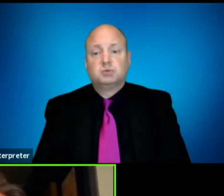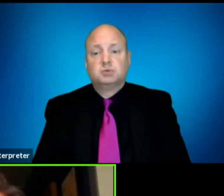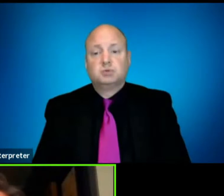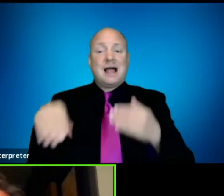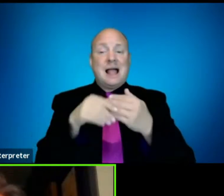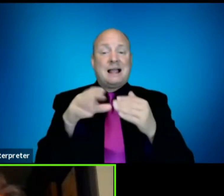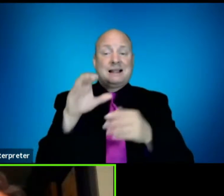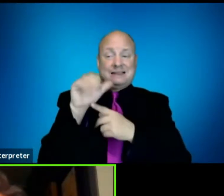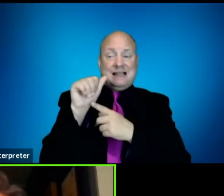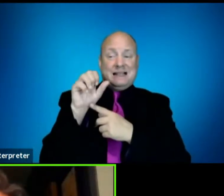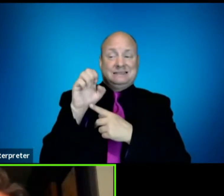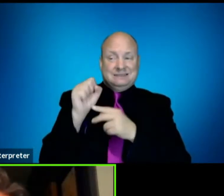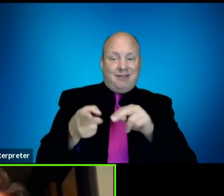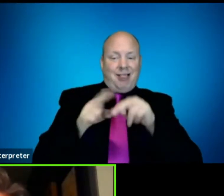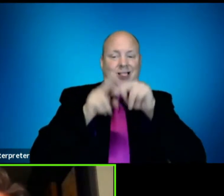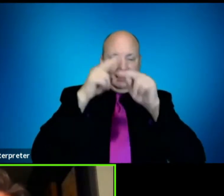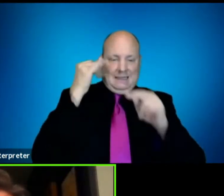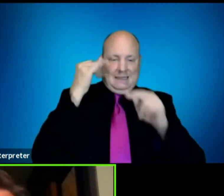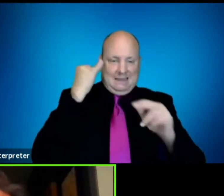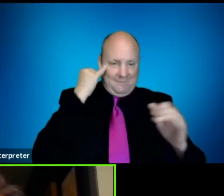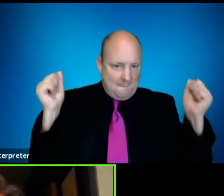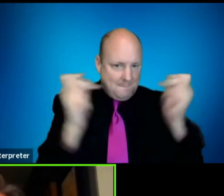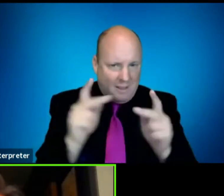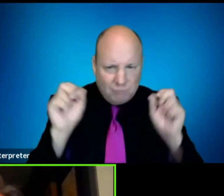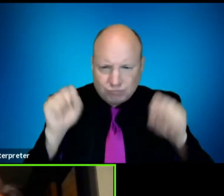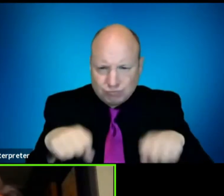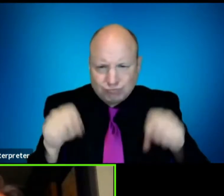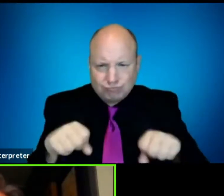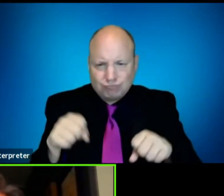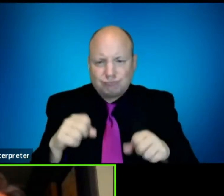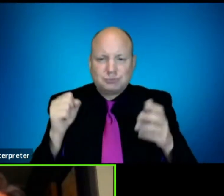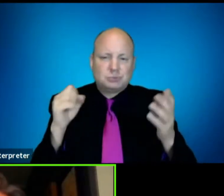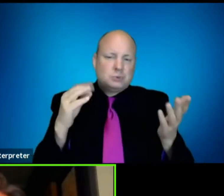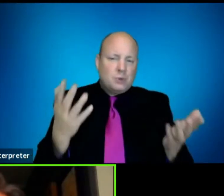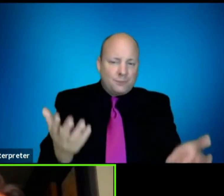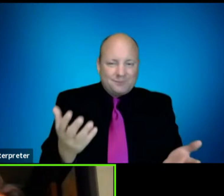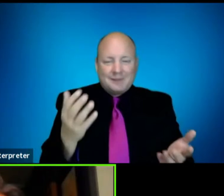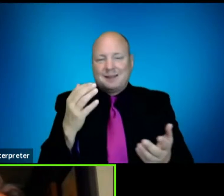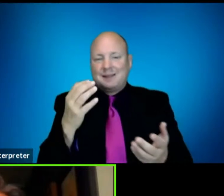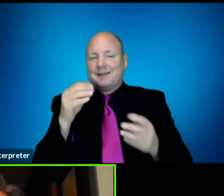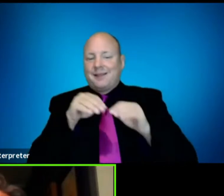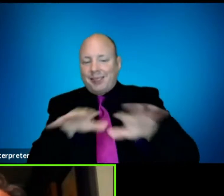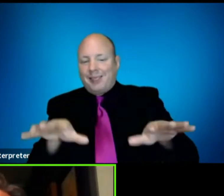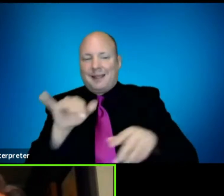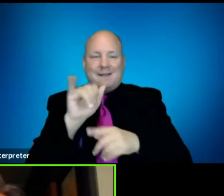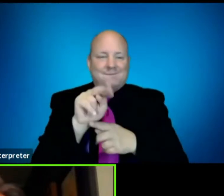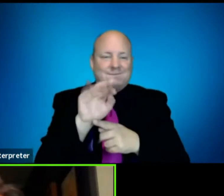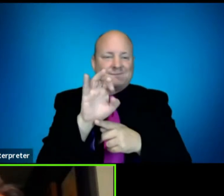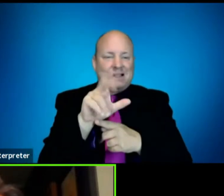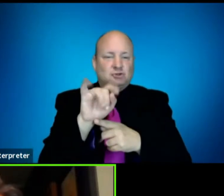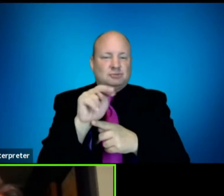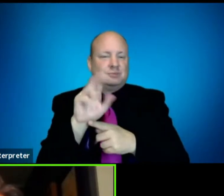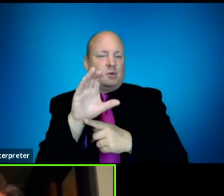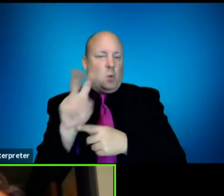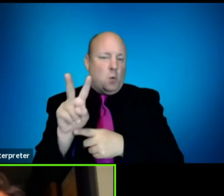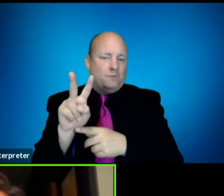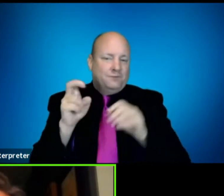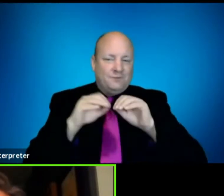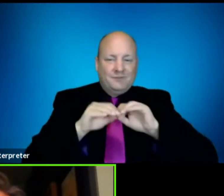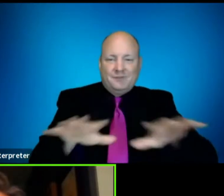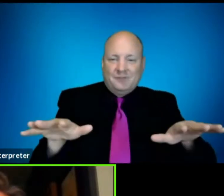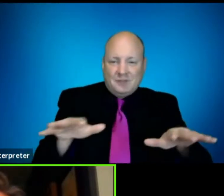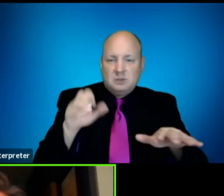school, but they're not the driver of infection right now. They haven't been at all during the last year in Oregon. The communities are the driver